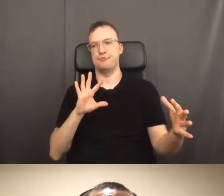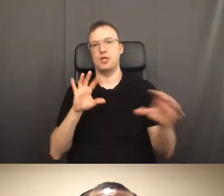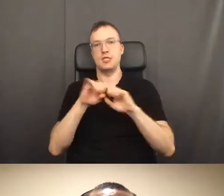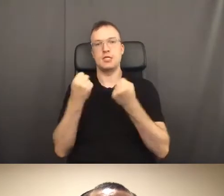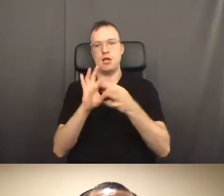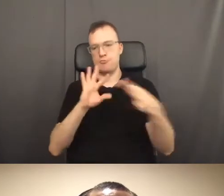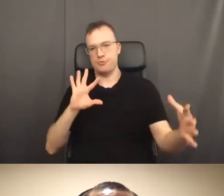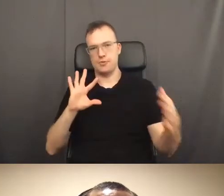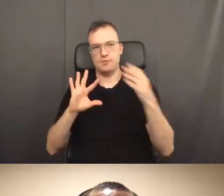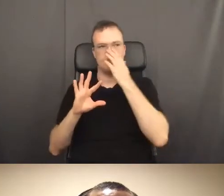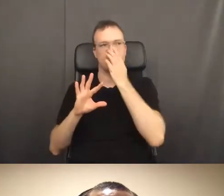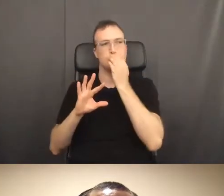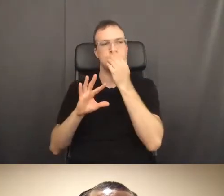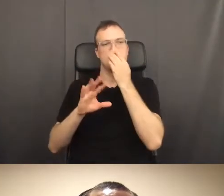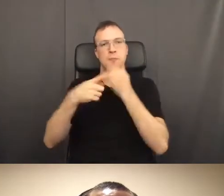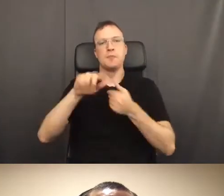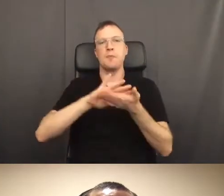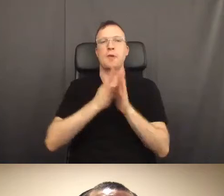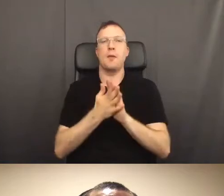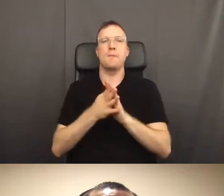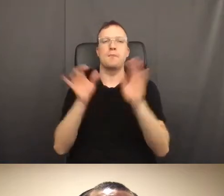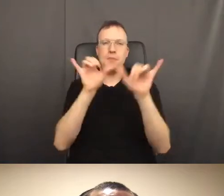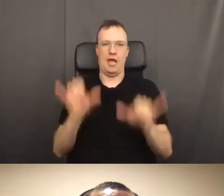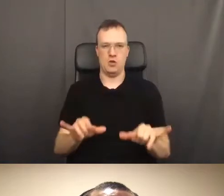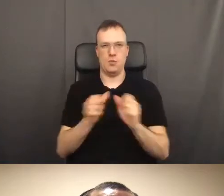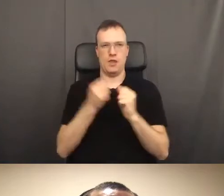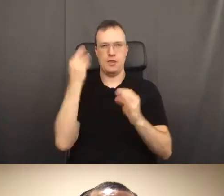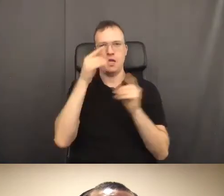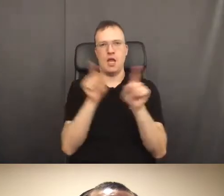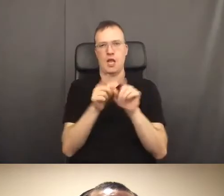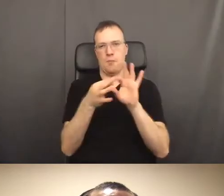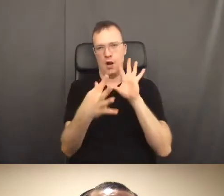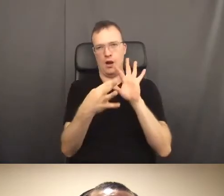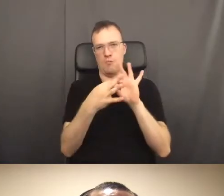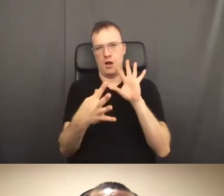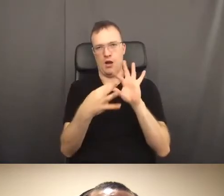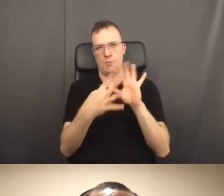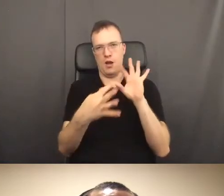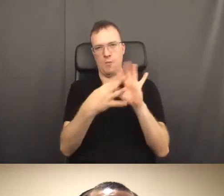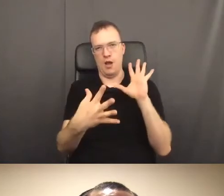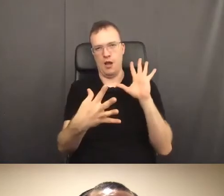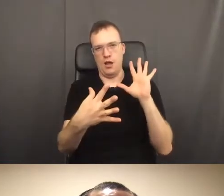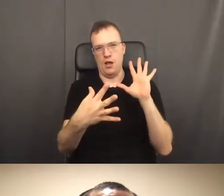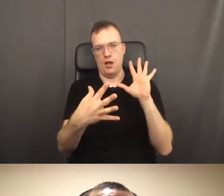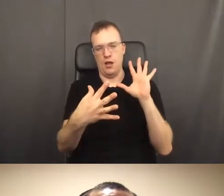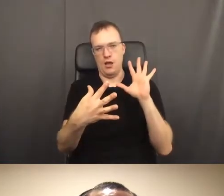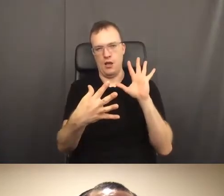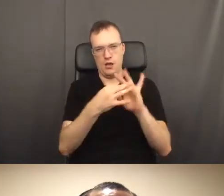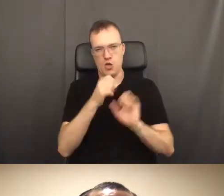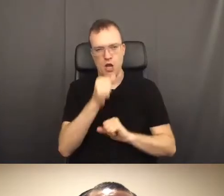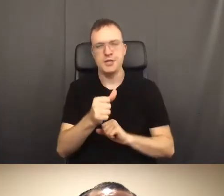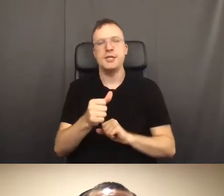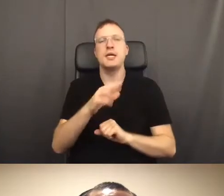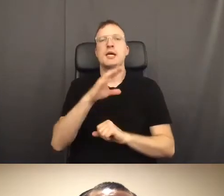and people get into this pattern of thinking as if they're disconnected, and so it becomes more